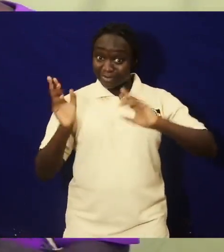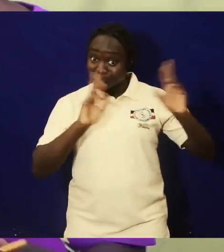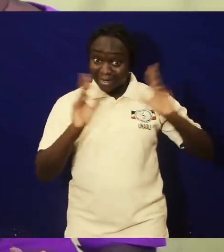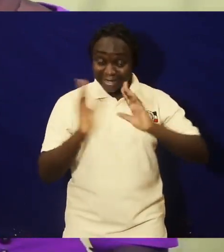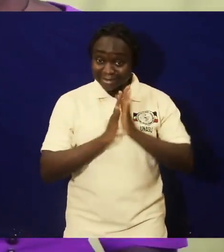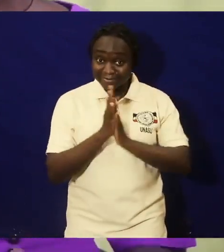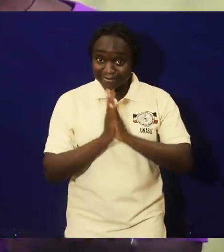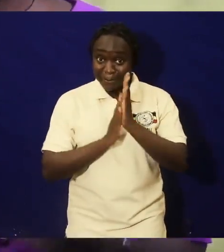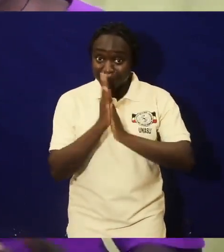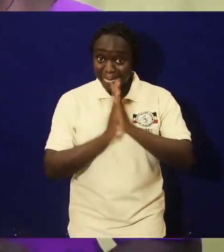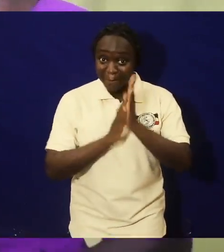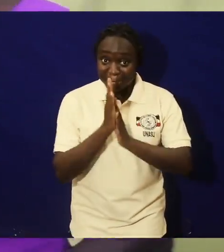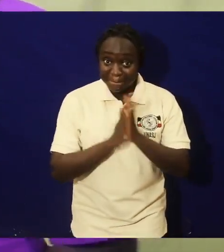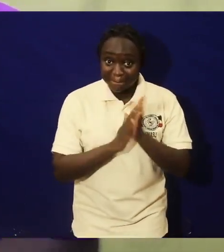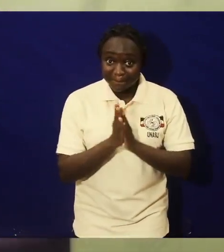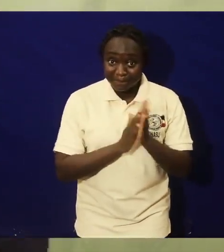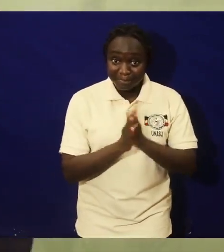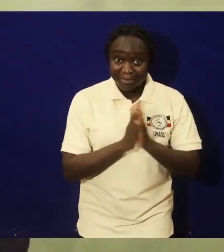Yes.